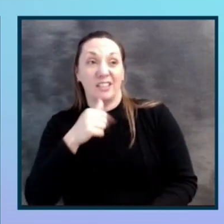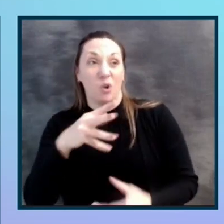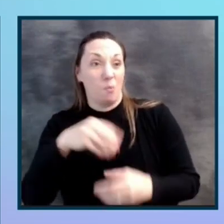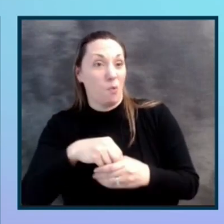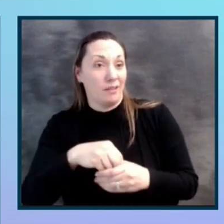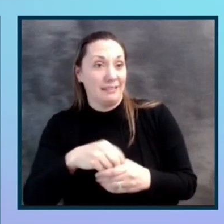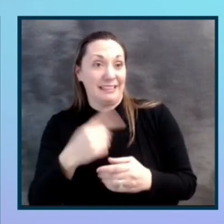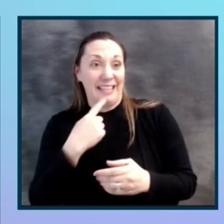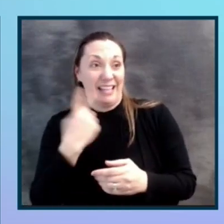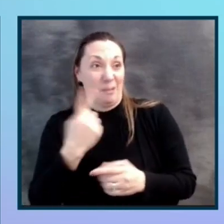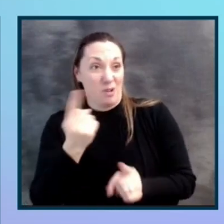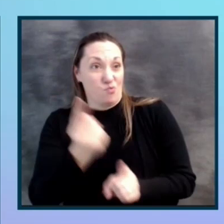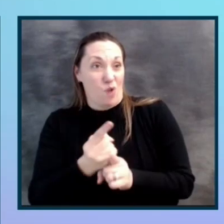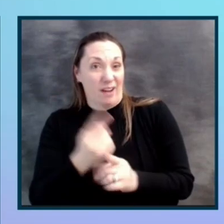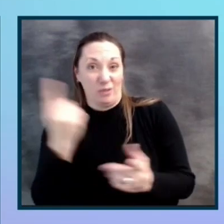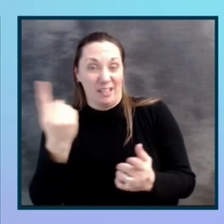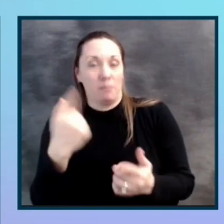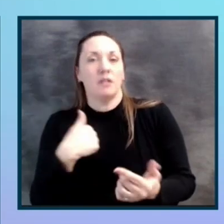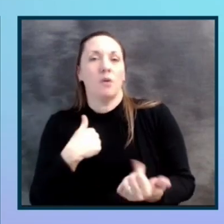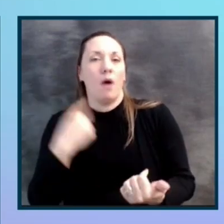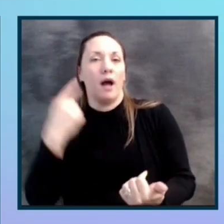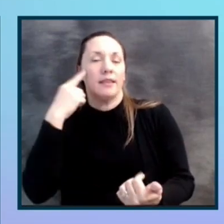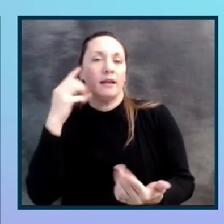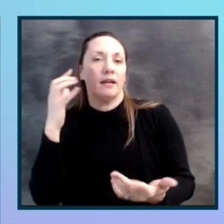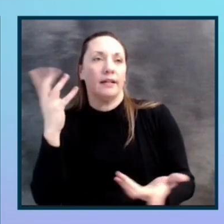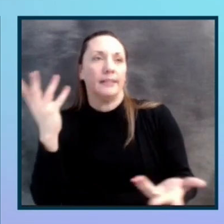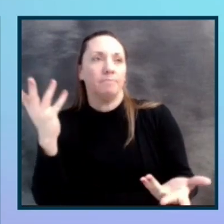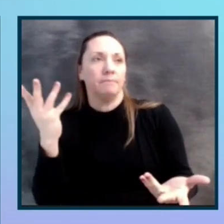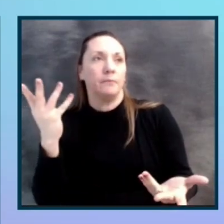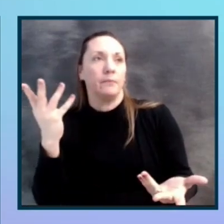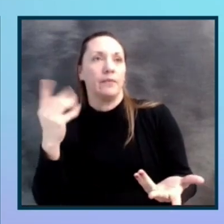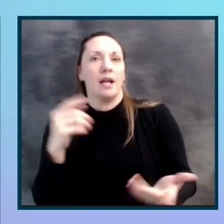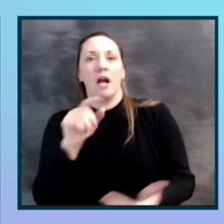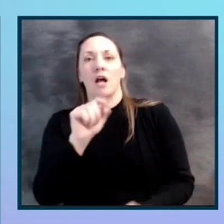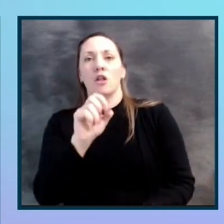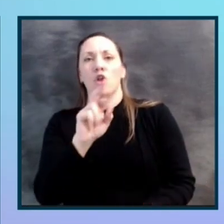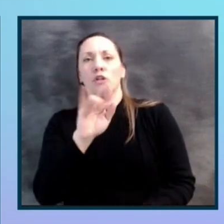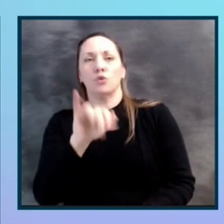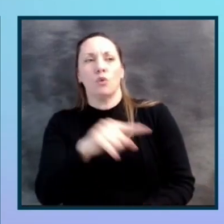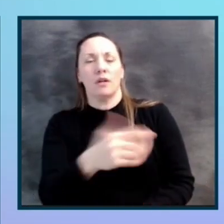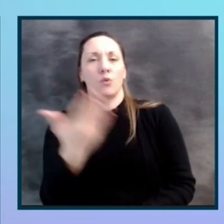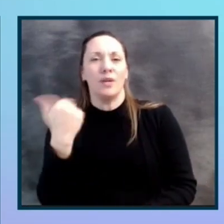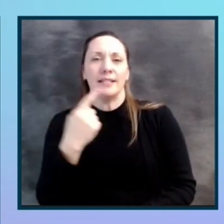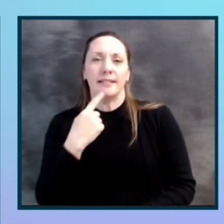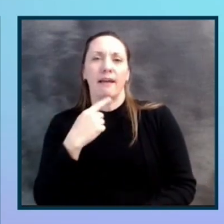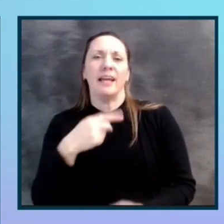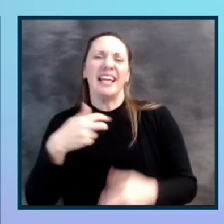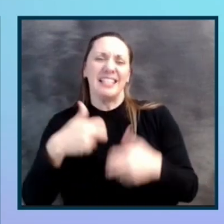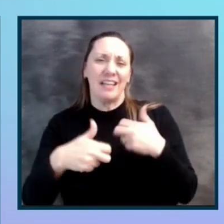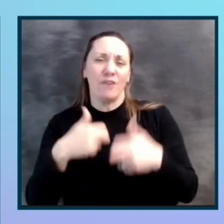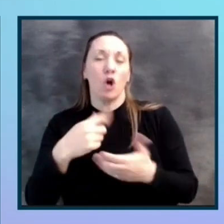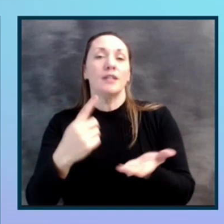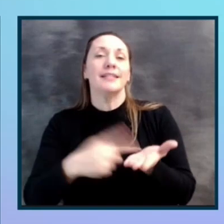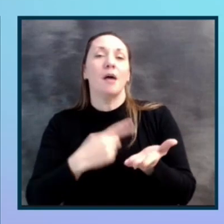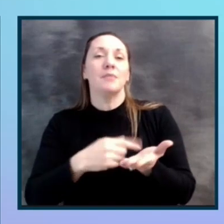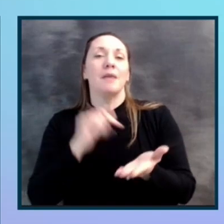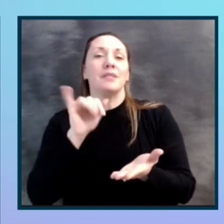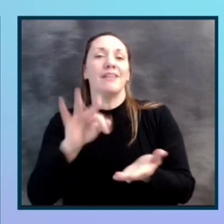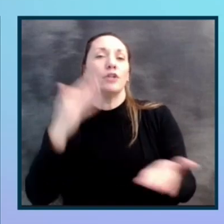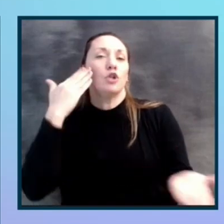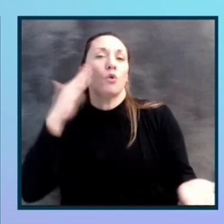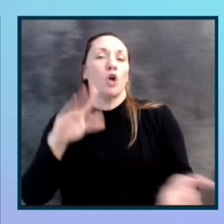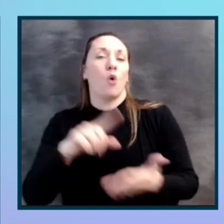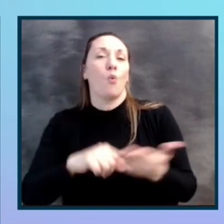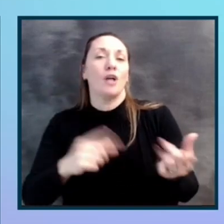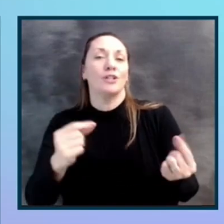way. So I think that, like Tori was saying, yeah, it's difficult. And sometimes if you don't know exactly what to do, I